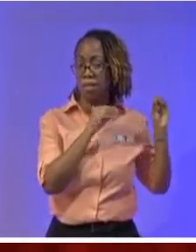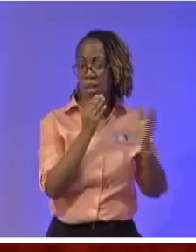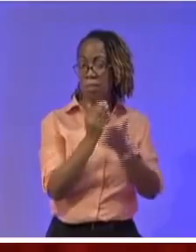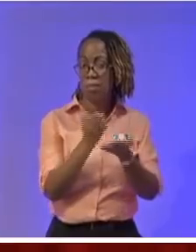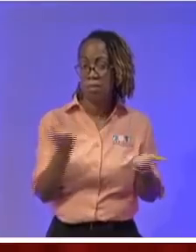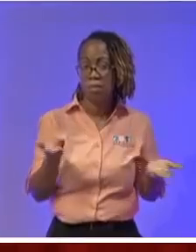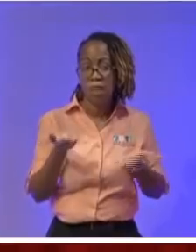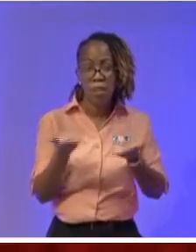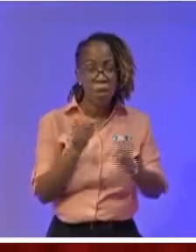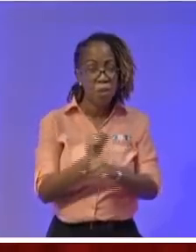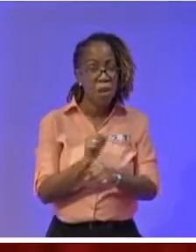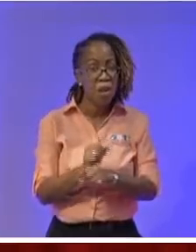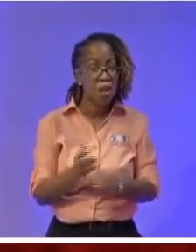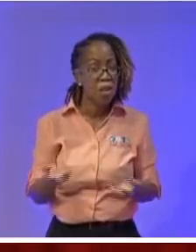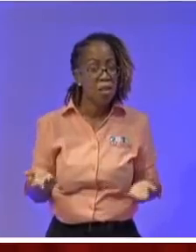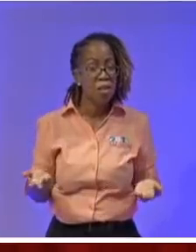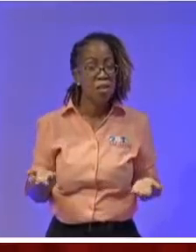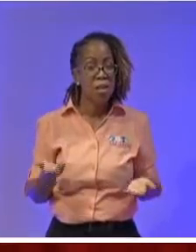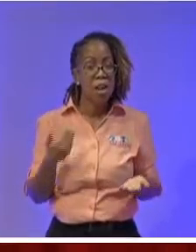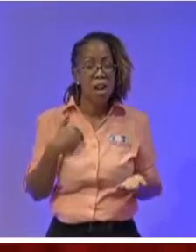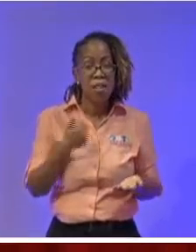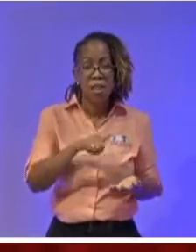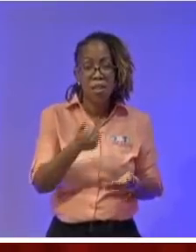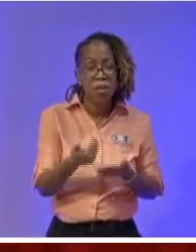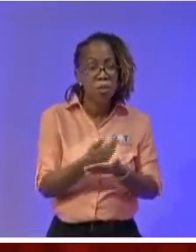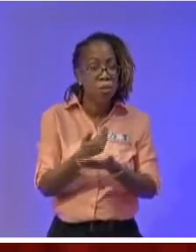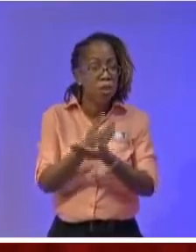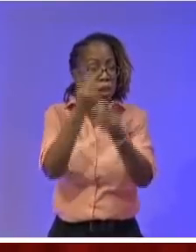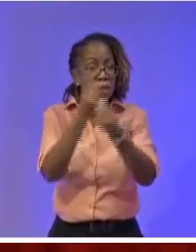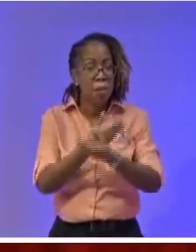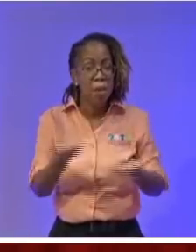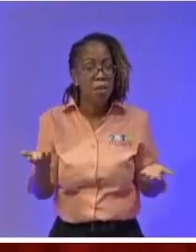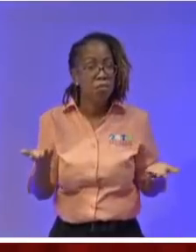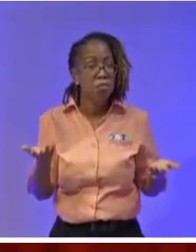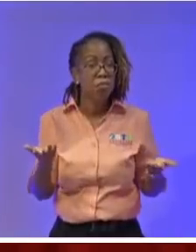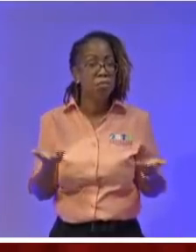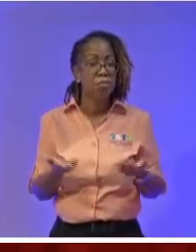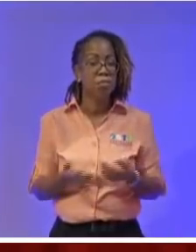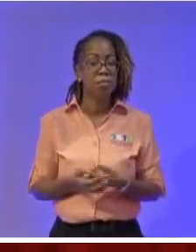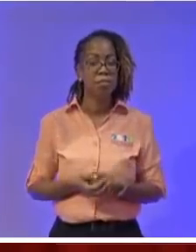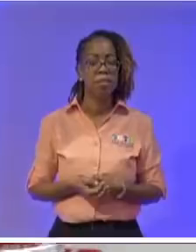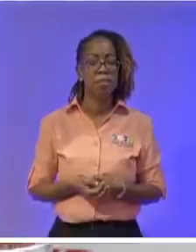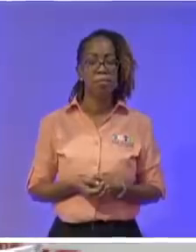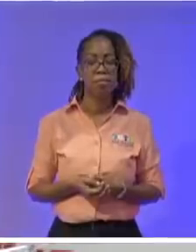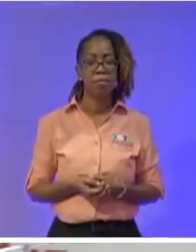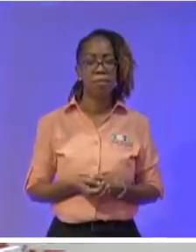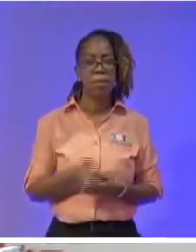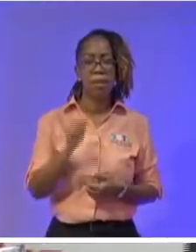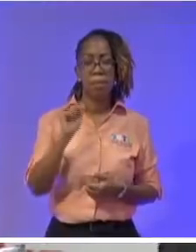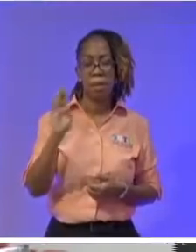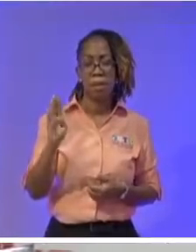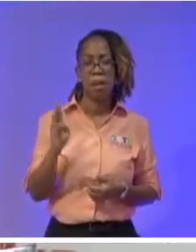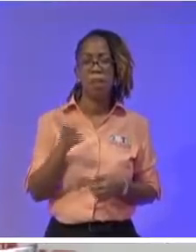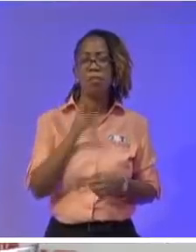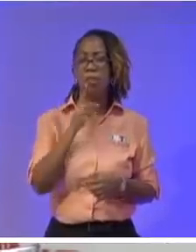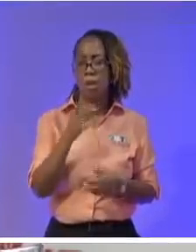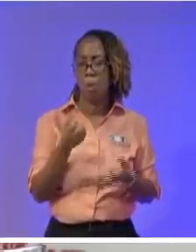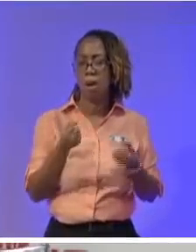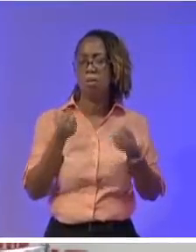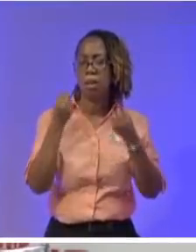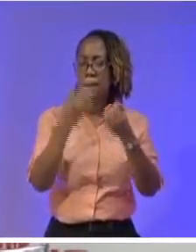you. Thank you. So, Alicia, I really want to appreciate and thank you for asking that question about the